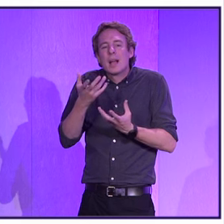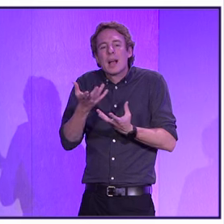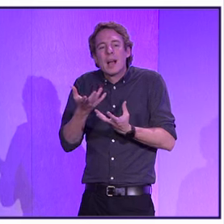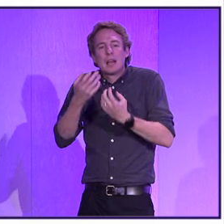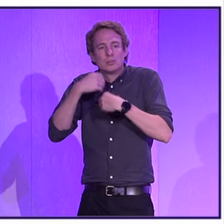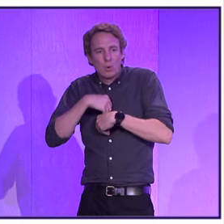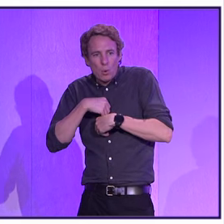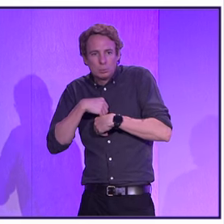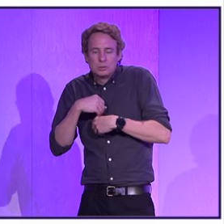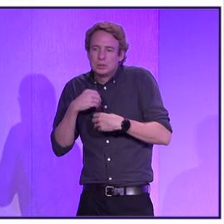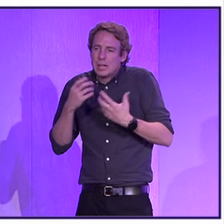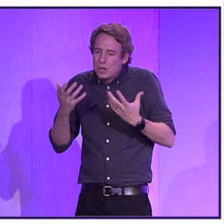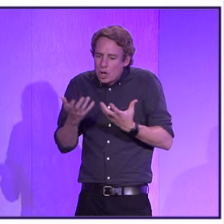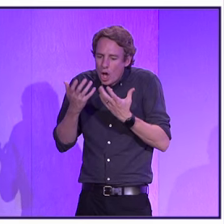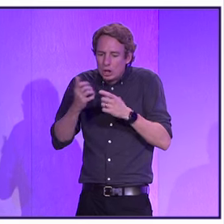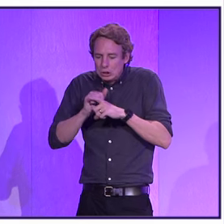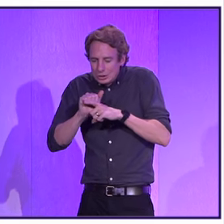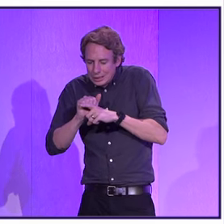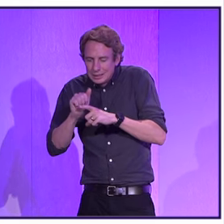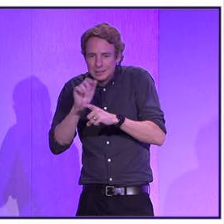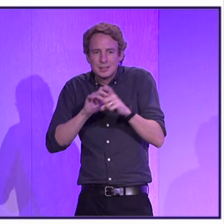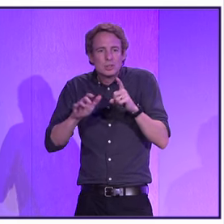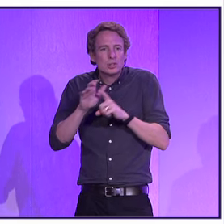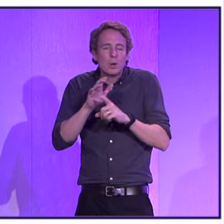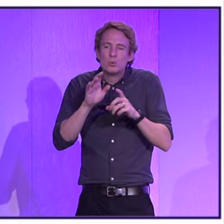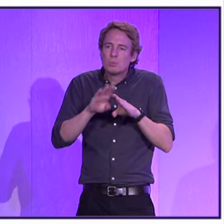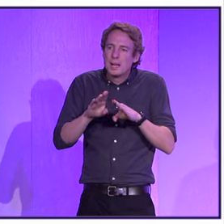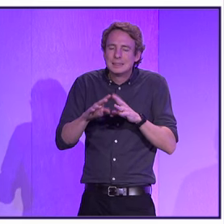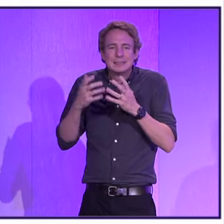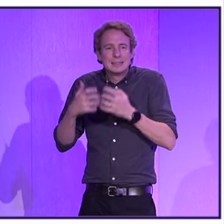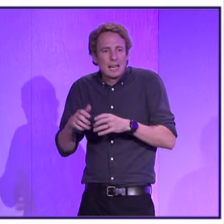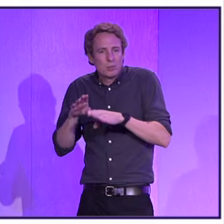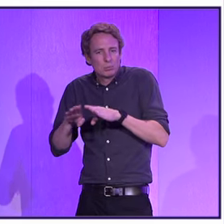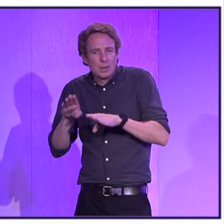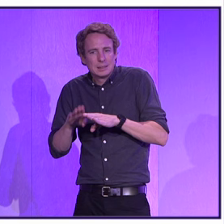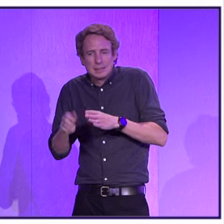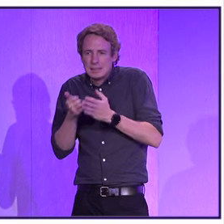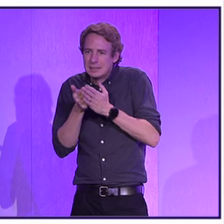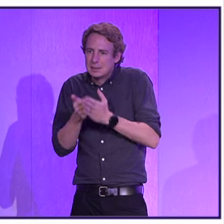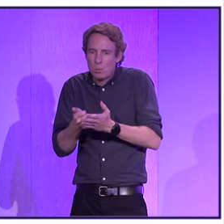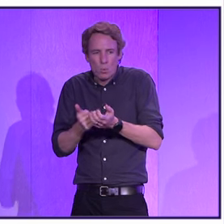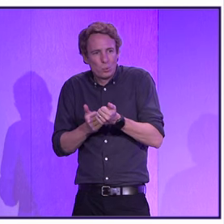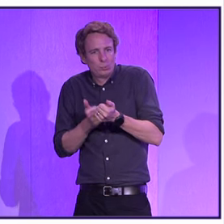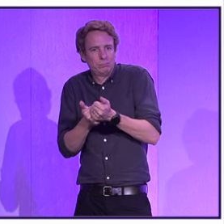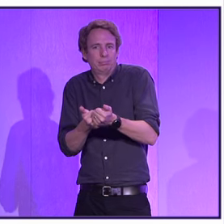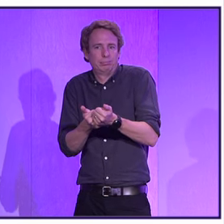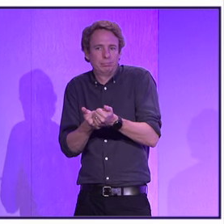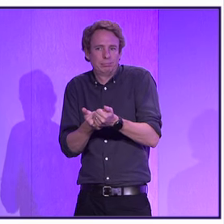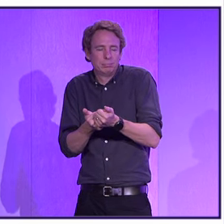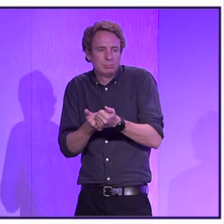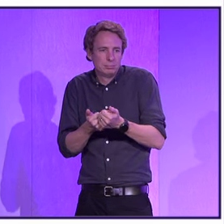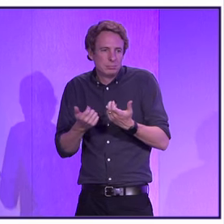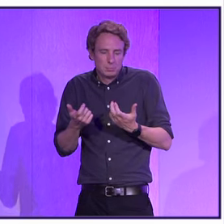adopting and trying to sort of nurture those social and technical practices that can support learning,